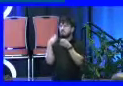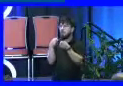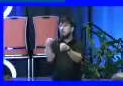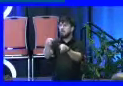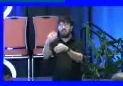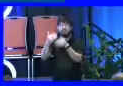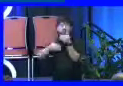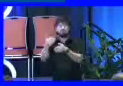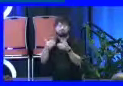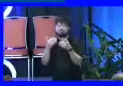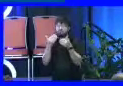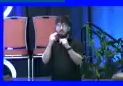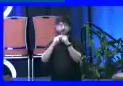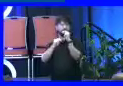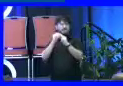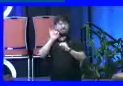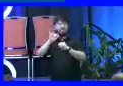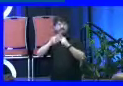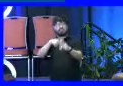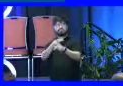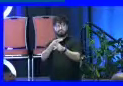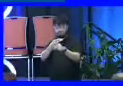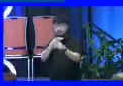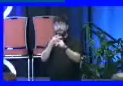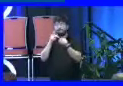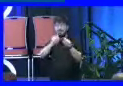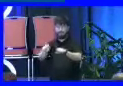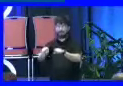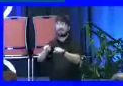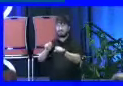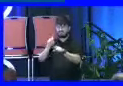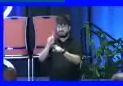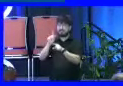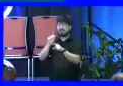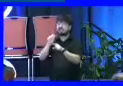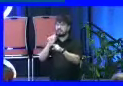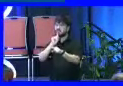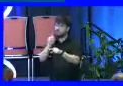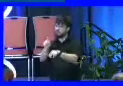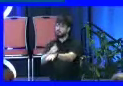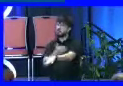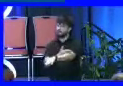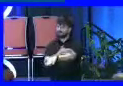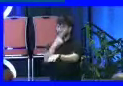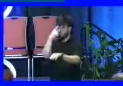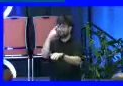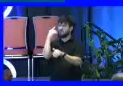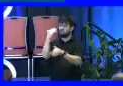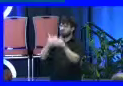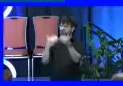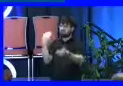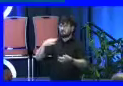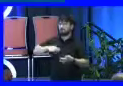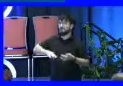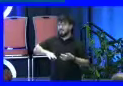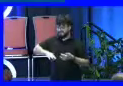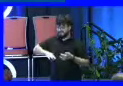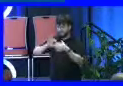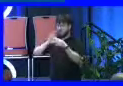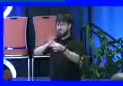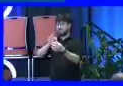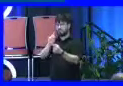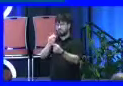taken, building that analytic capacity and that data capacity can really enable a state to fully pursue the benefits of the data